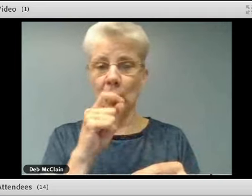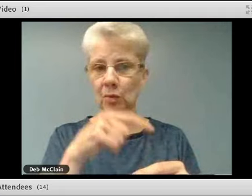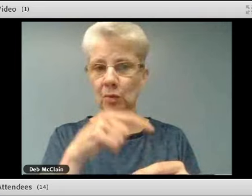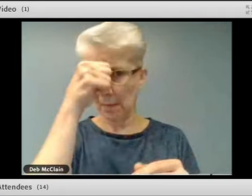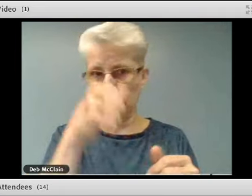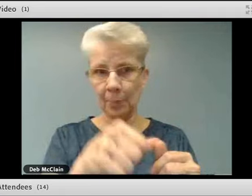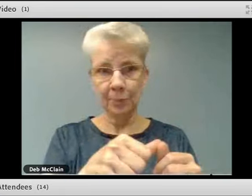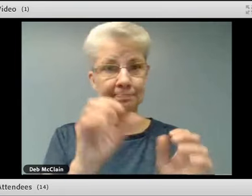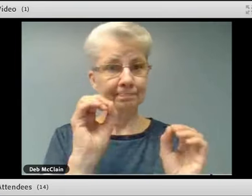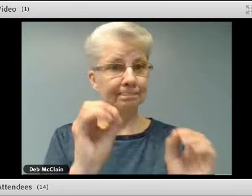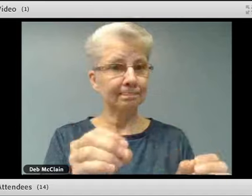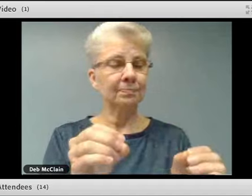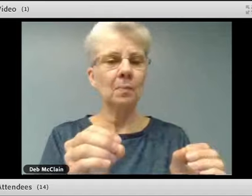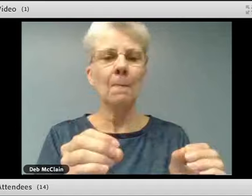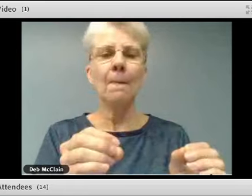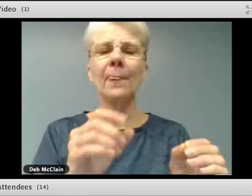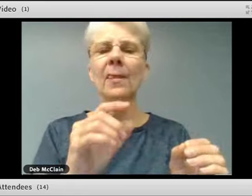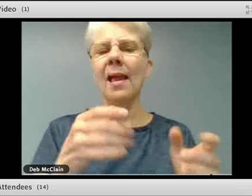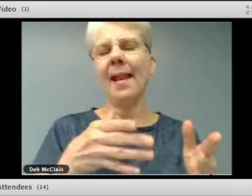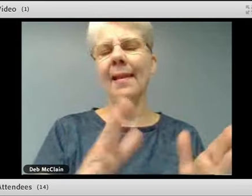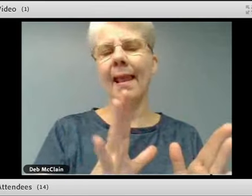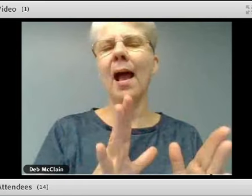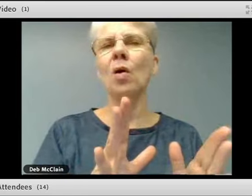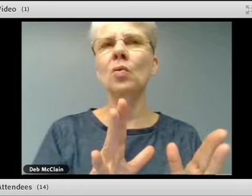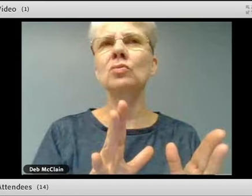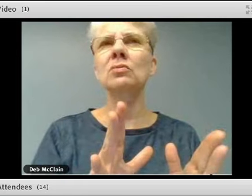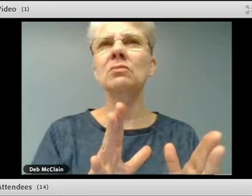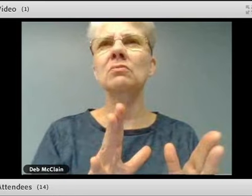a password. It allows